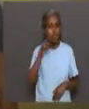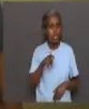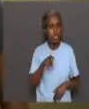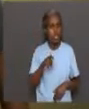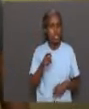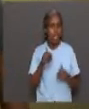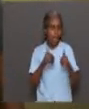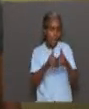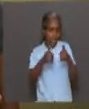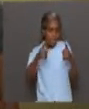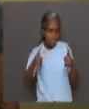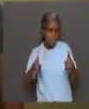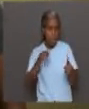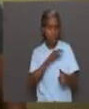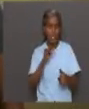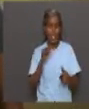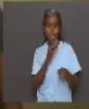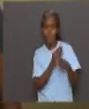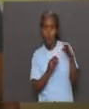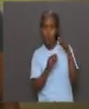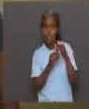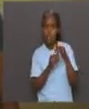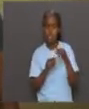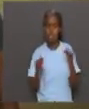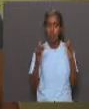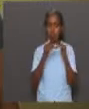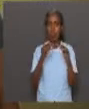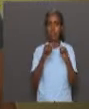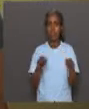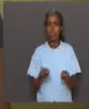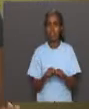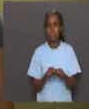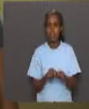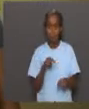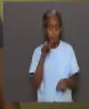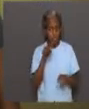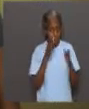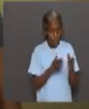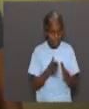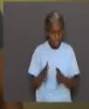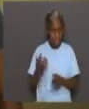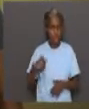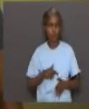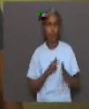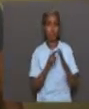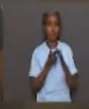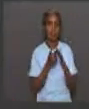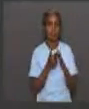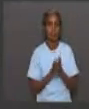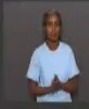to identify and construct quadrilaterals. If you are ready, we will